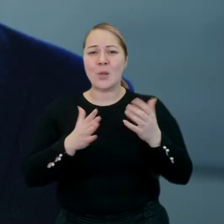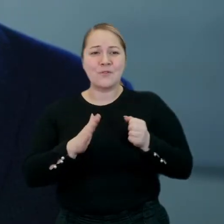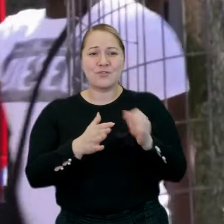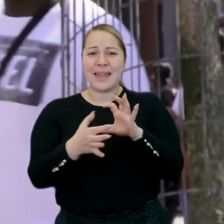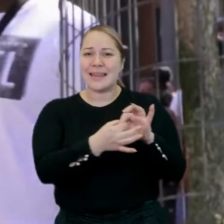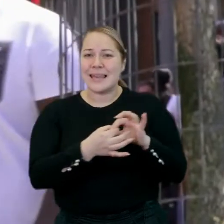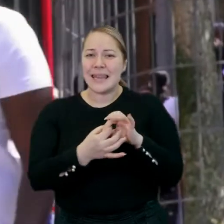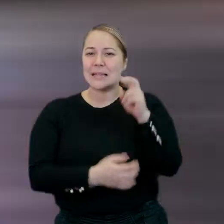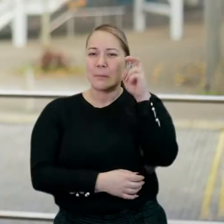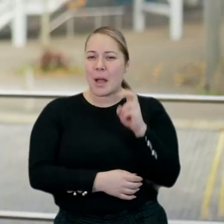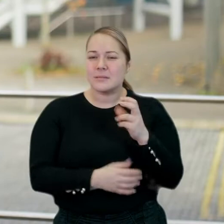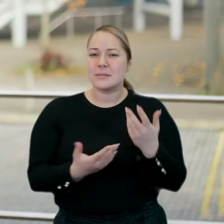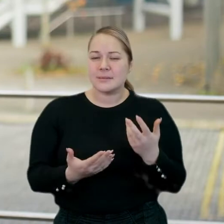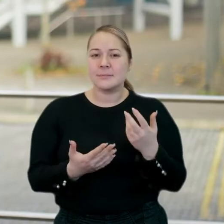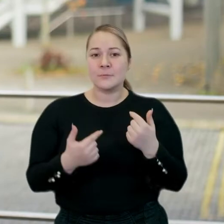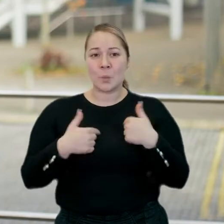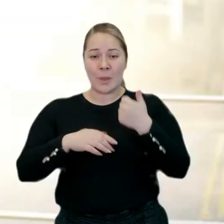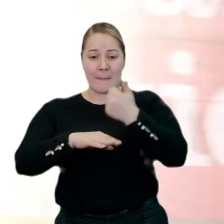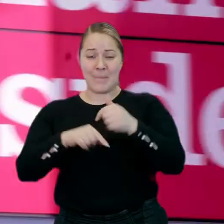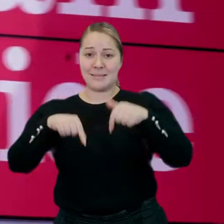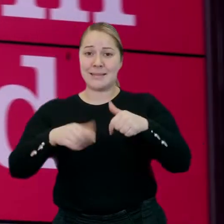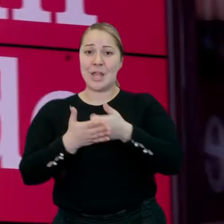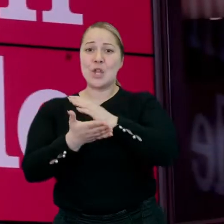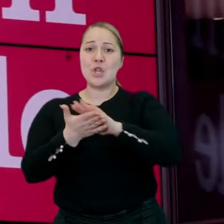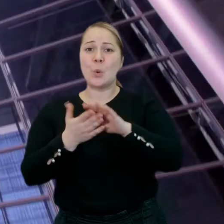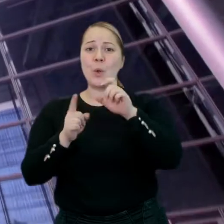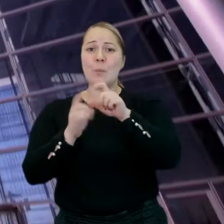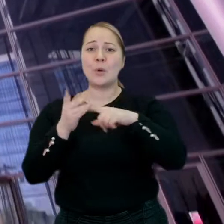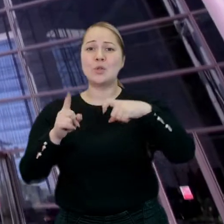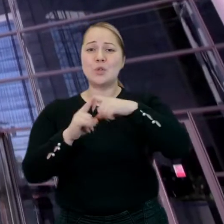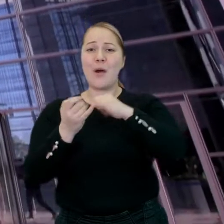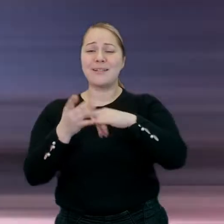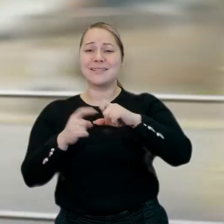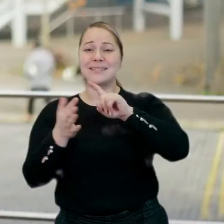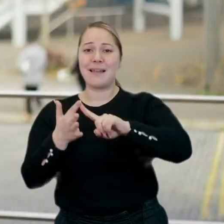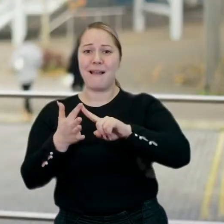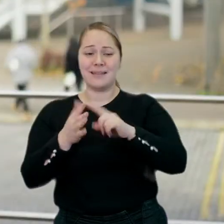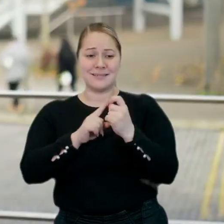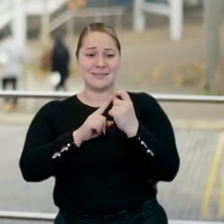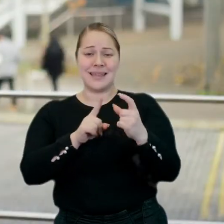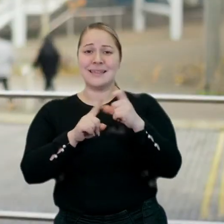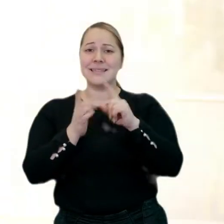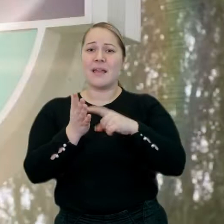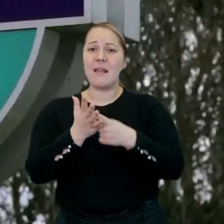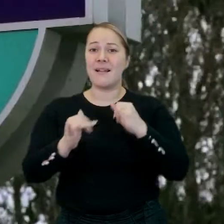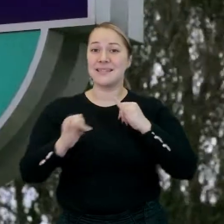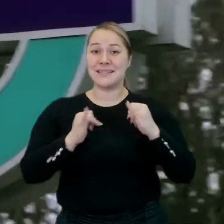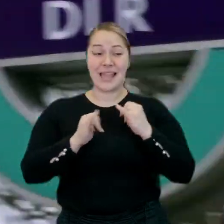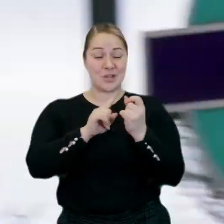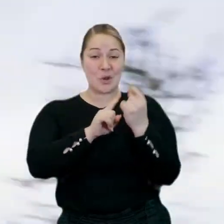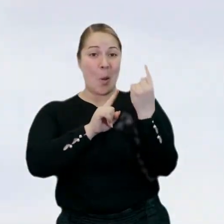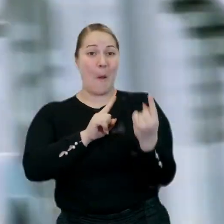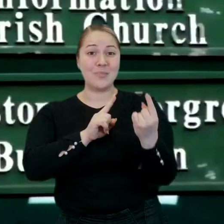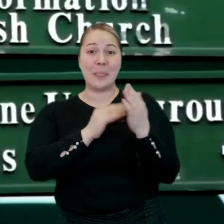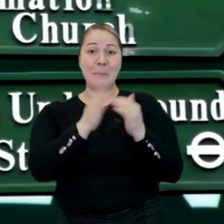links, buses all over the place. Where we're positioned at Newham Dockside, we have a DLR station just